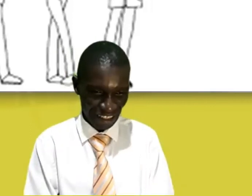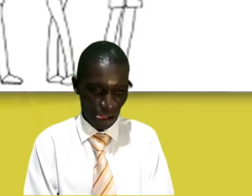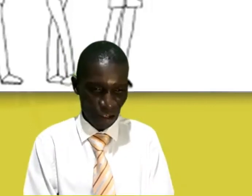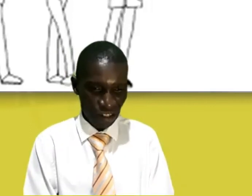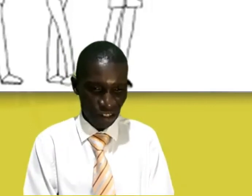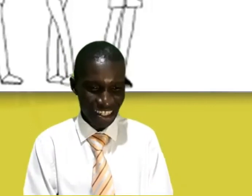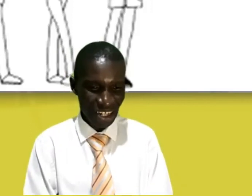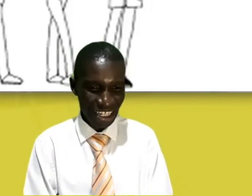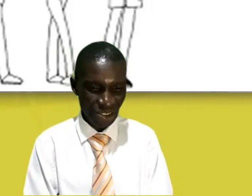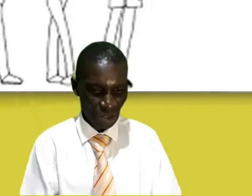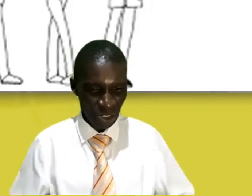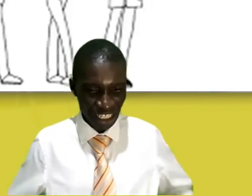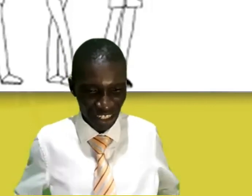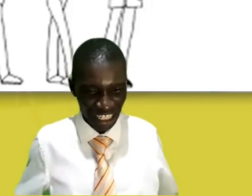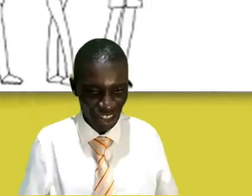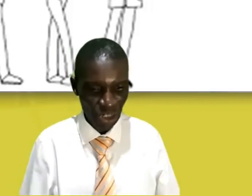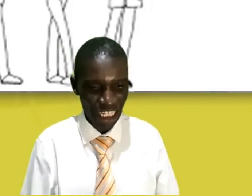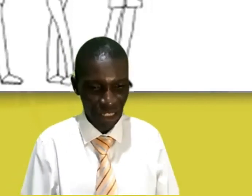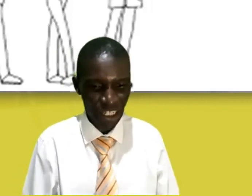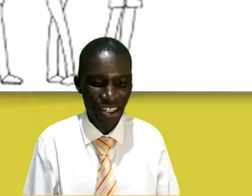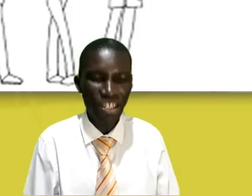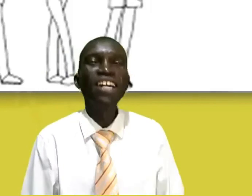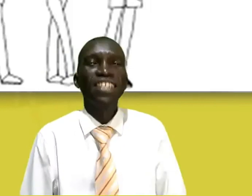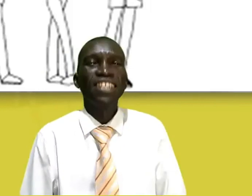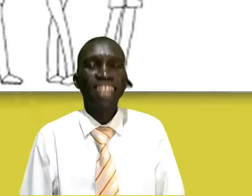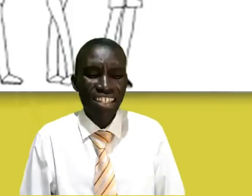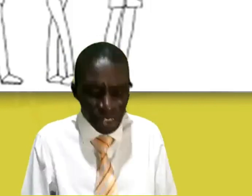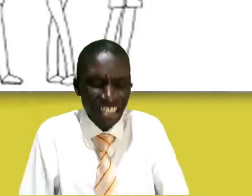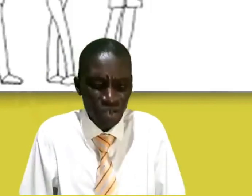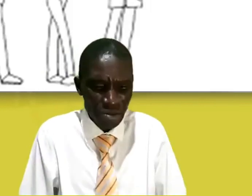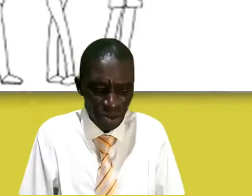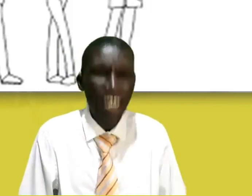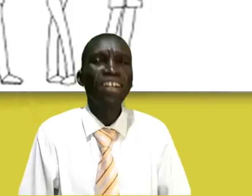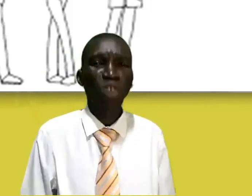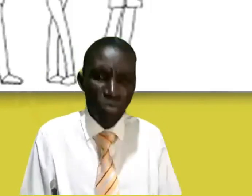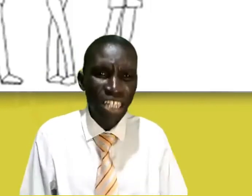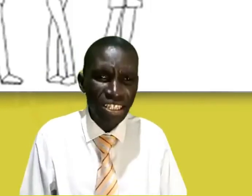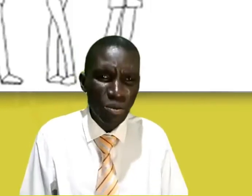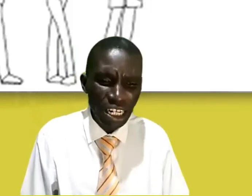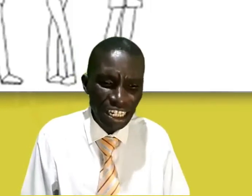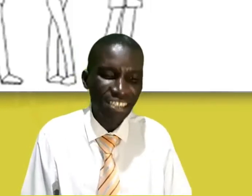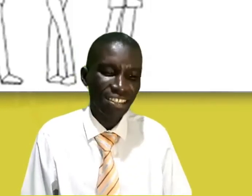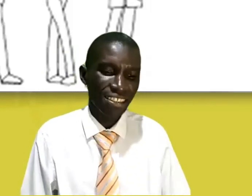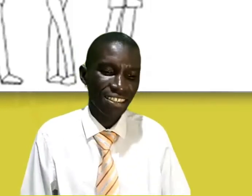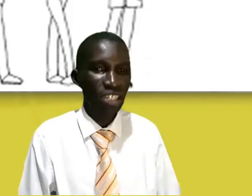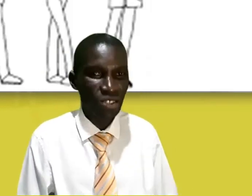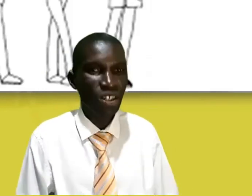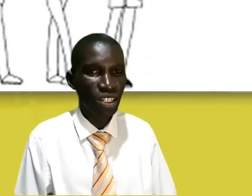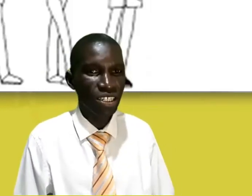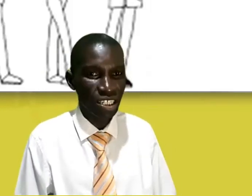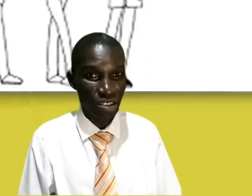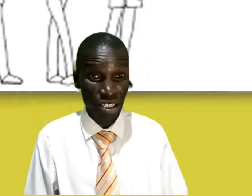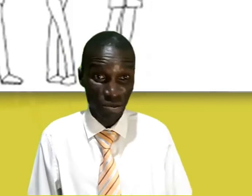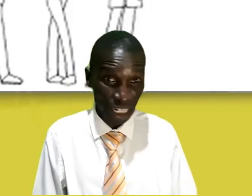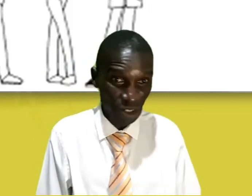languages? Center one, when you're putting your hands in your pocket, that's why they said, hey, keep this comment winner. Don't put your hands in your pocket. Already you're